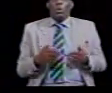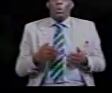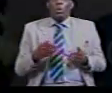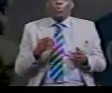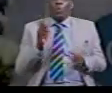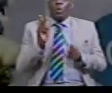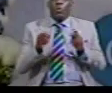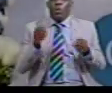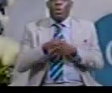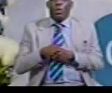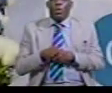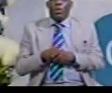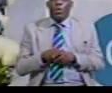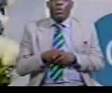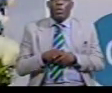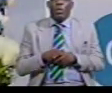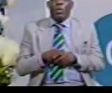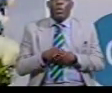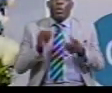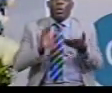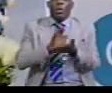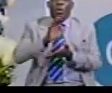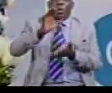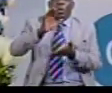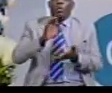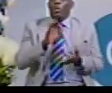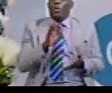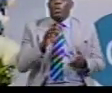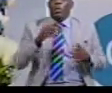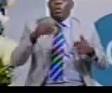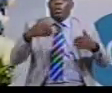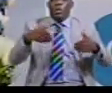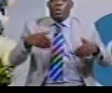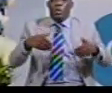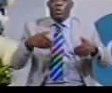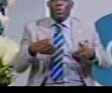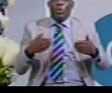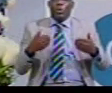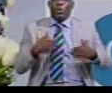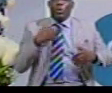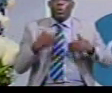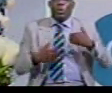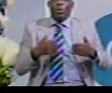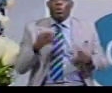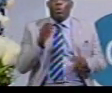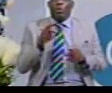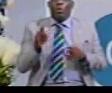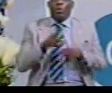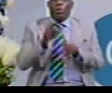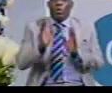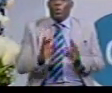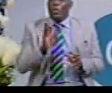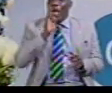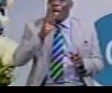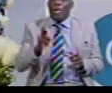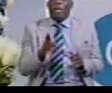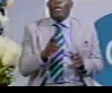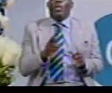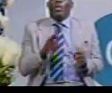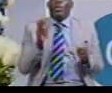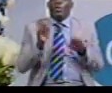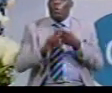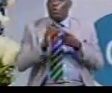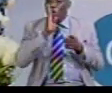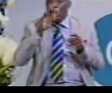young professionals, they are expected to be in that program. Les adolescents, ceux dans des grandes institutions, vous êtes